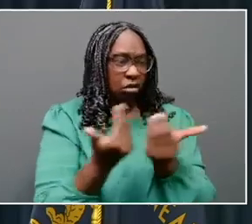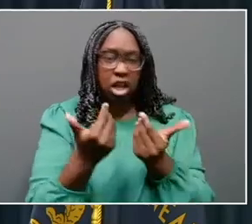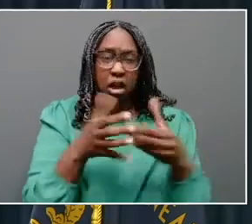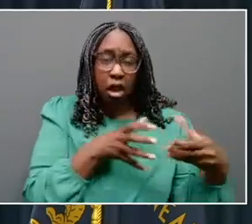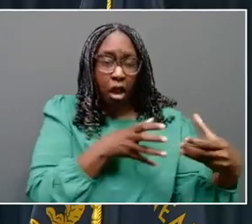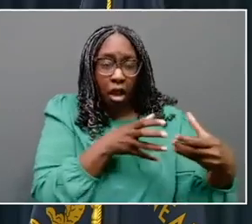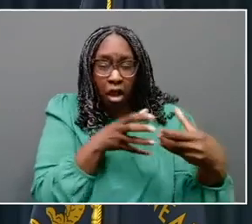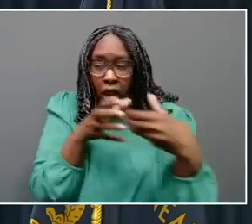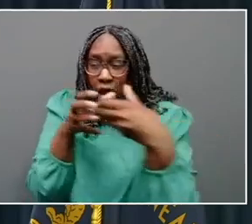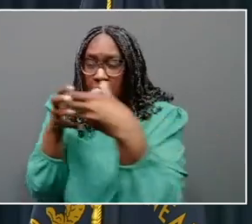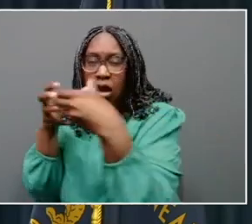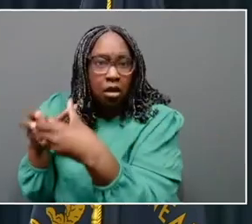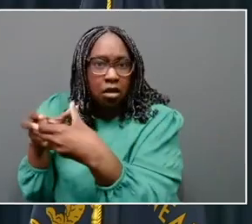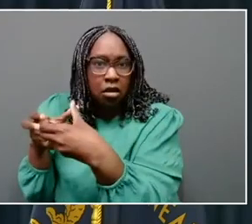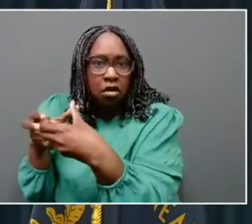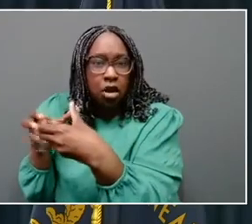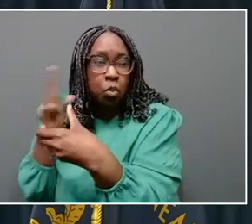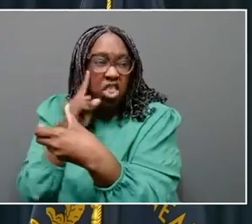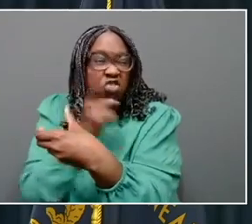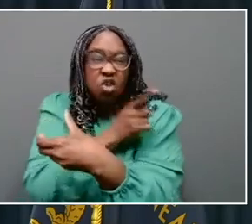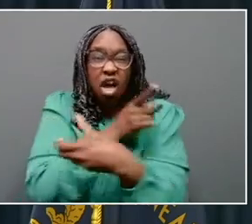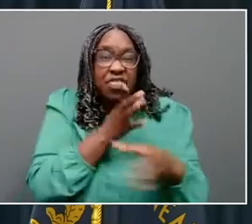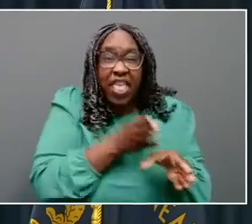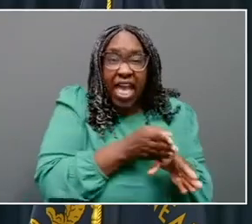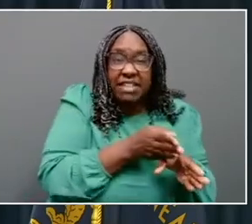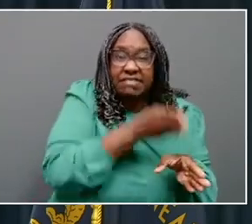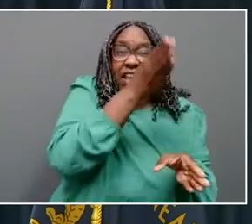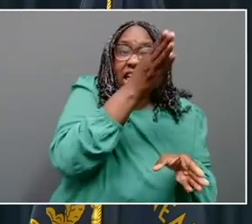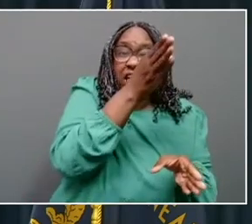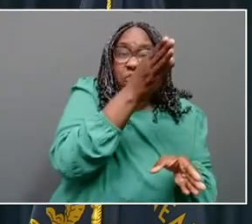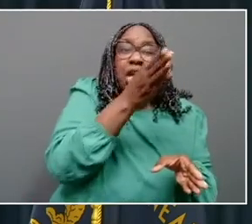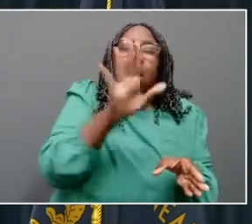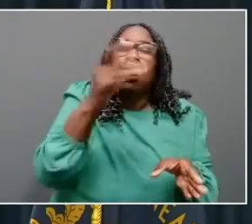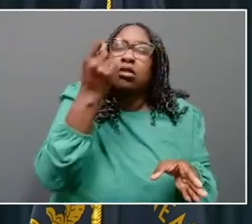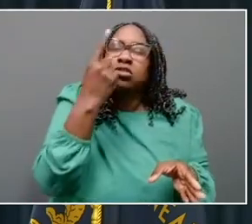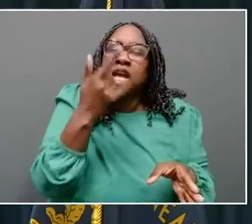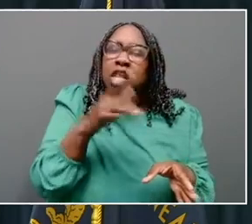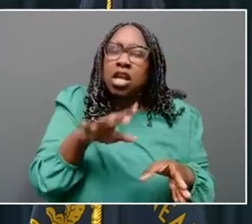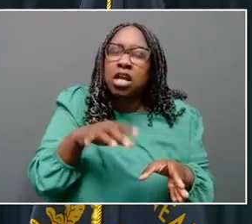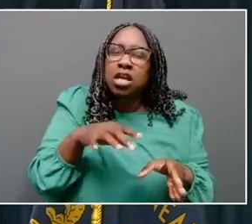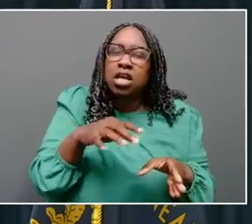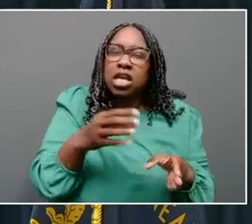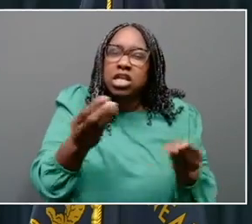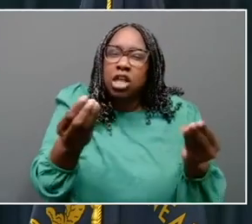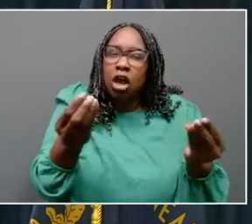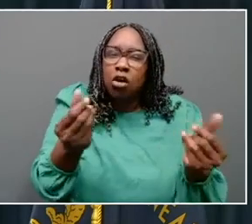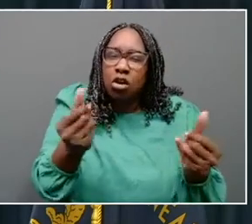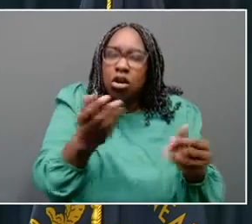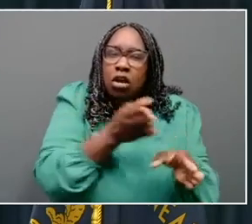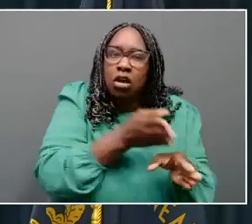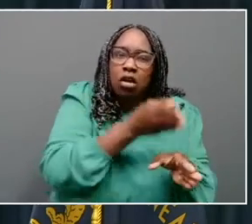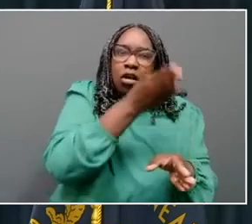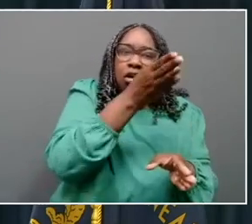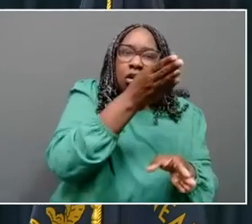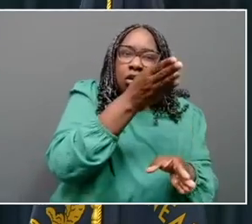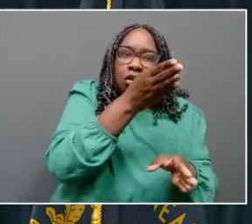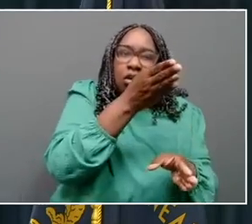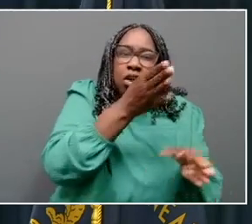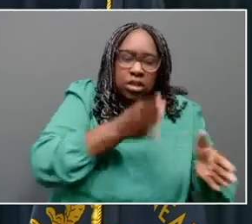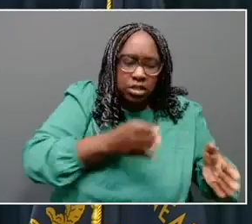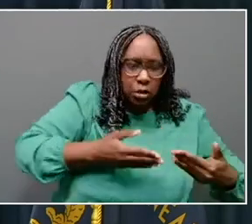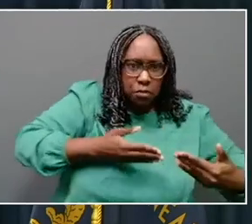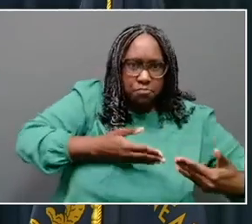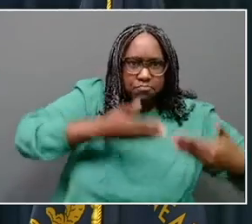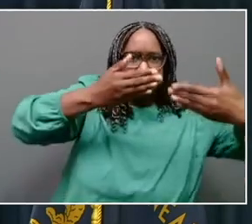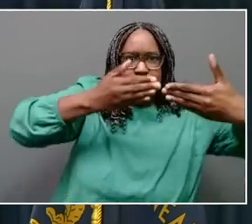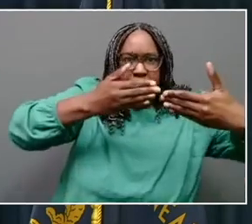believing that the dam would not hold. This is an earthen dam that has a road on top of it. Kentucky State Police had to go